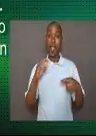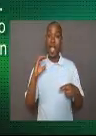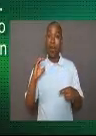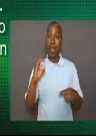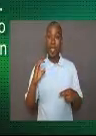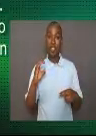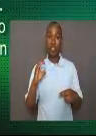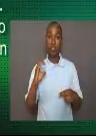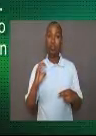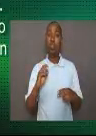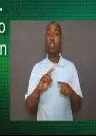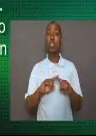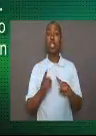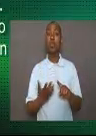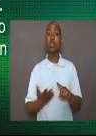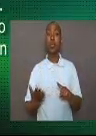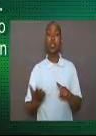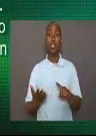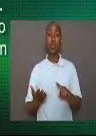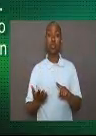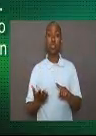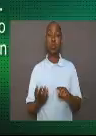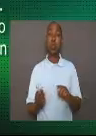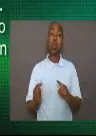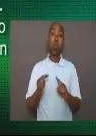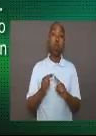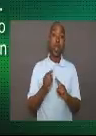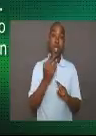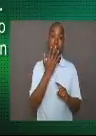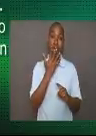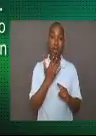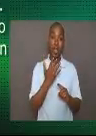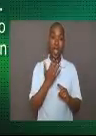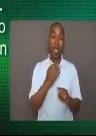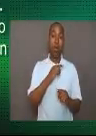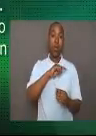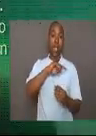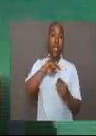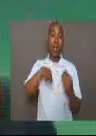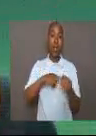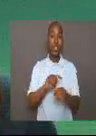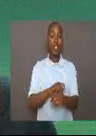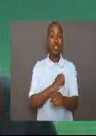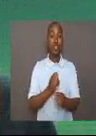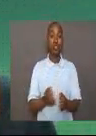exchange substances between the blood and the surrounding tissue.